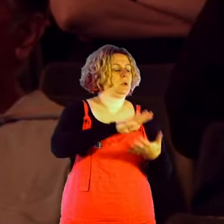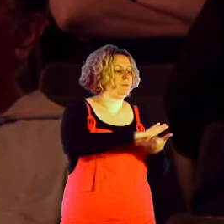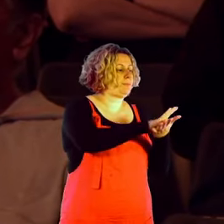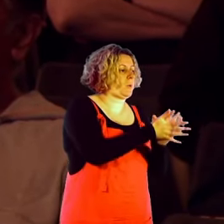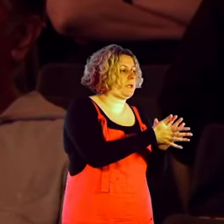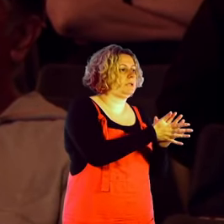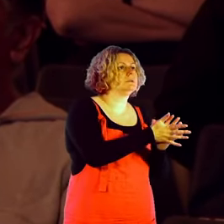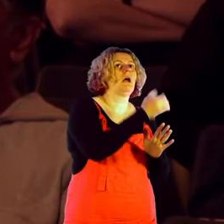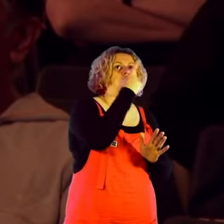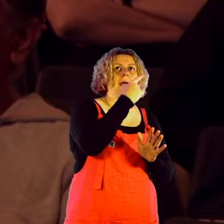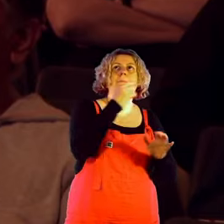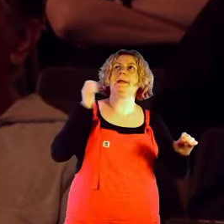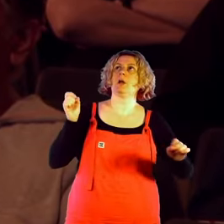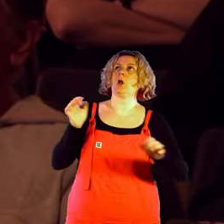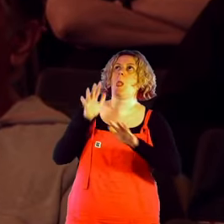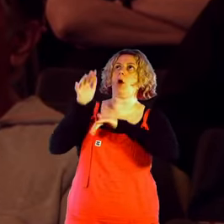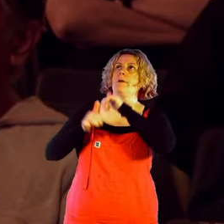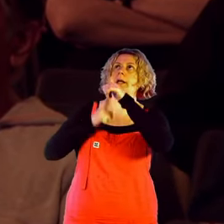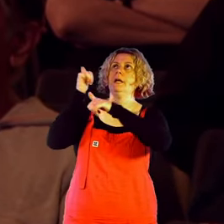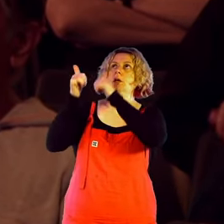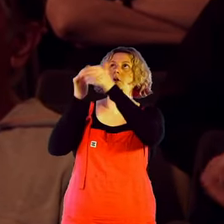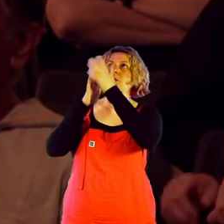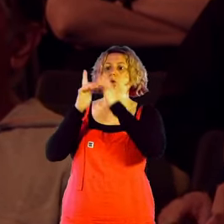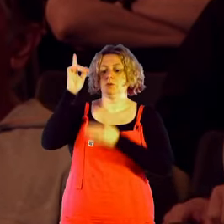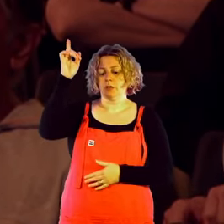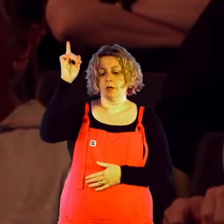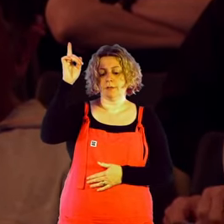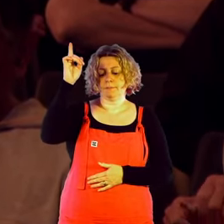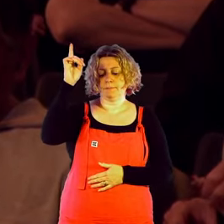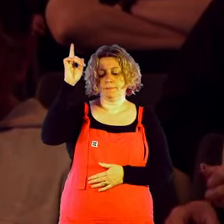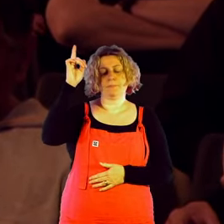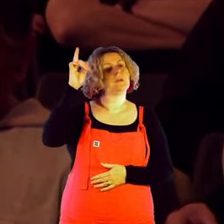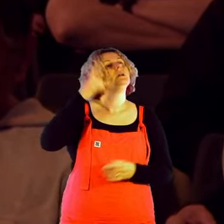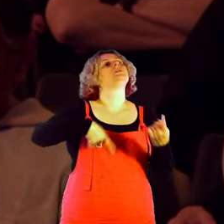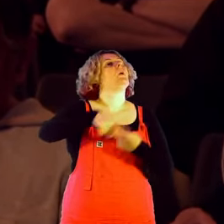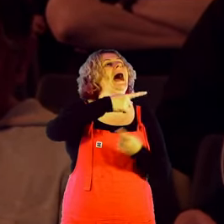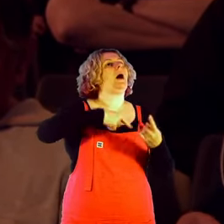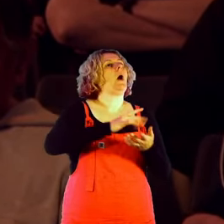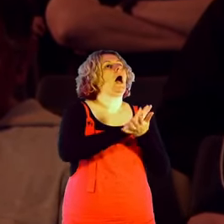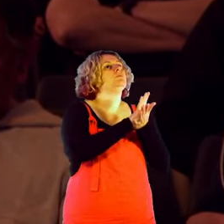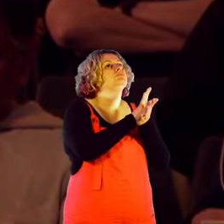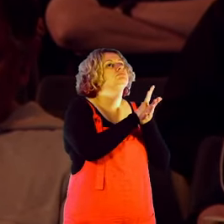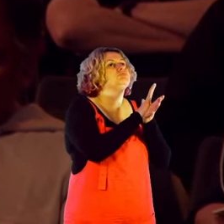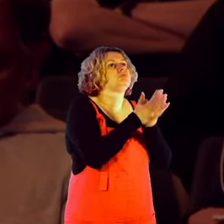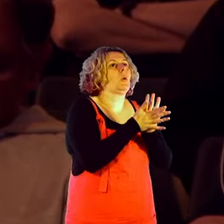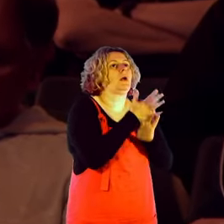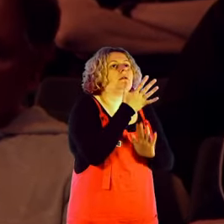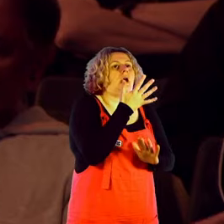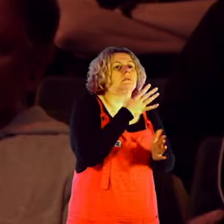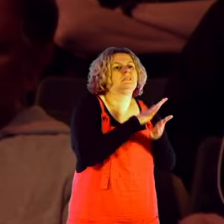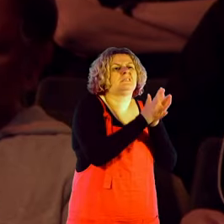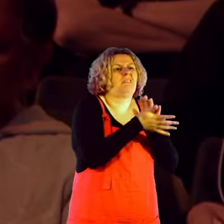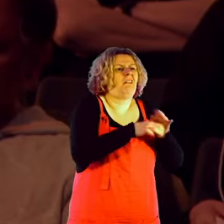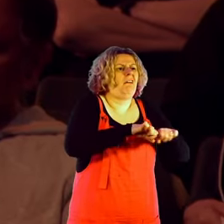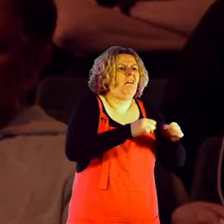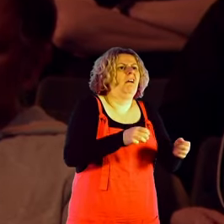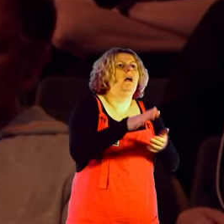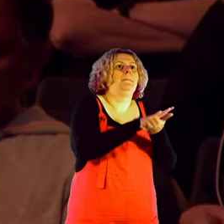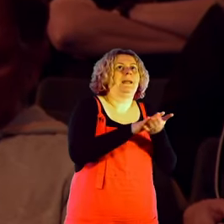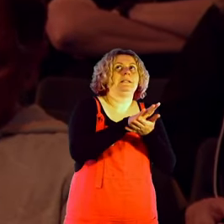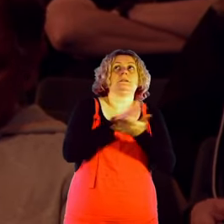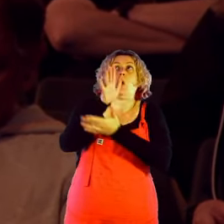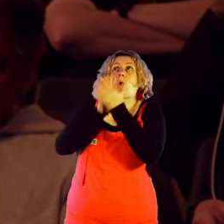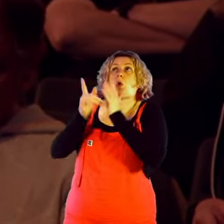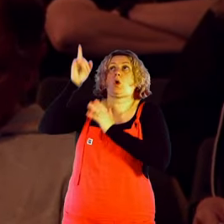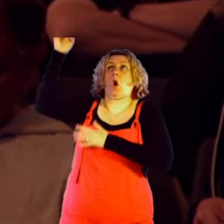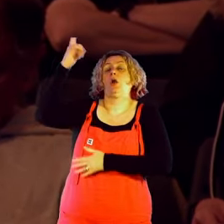the fact that it allows God to show his mercy, yeah, which wouldn't be possible if we weren't broken. And the second is that